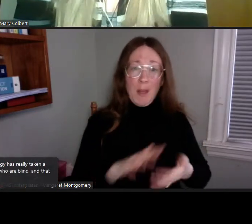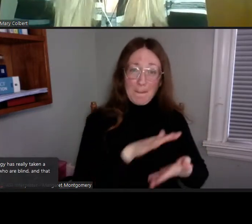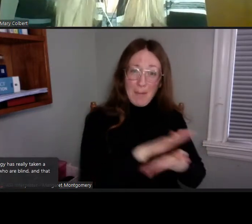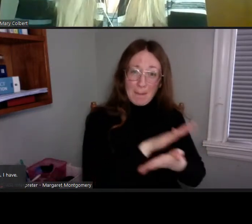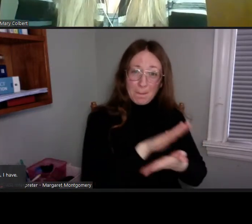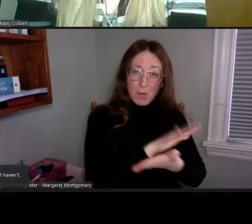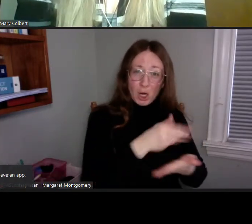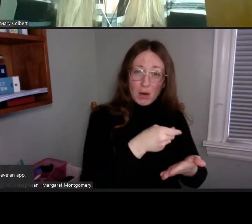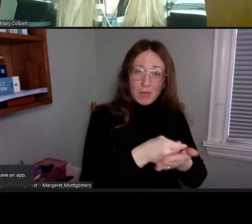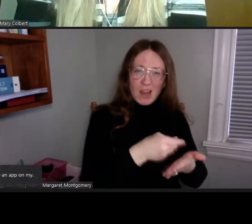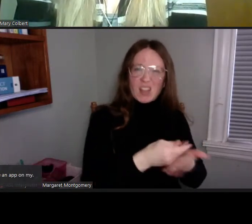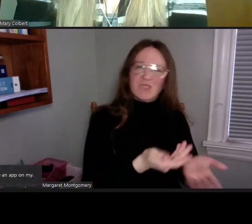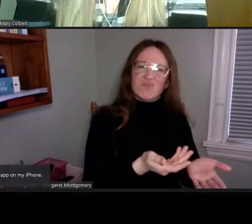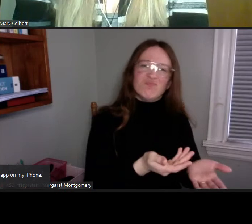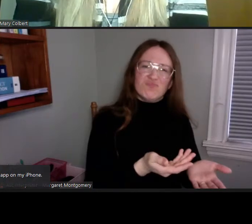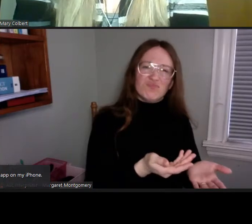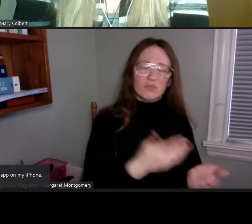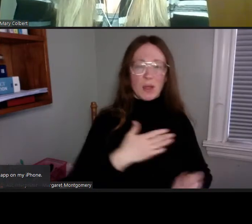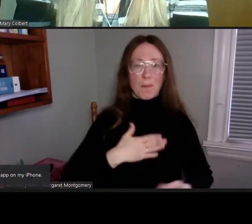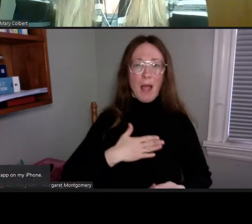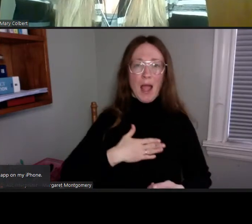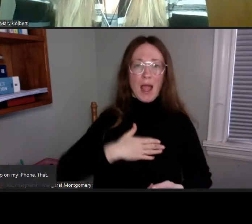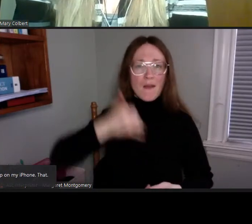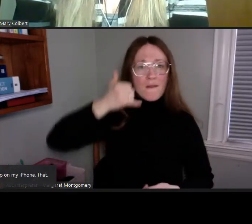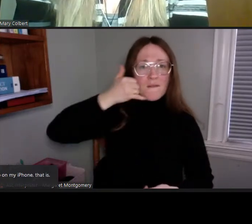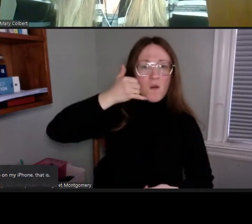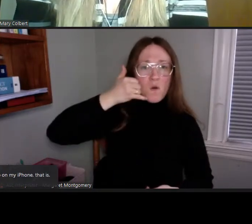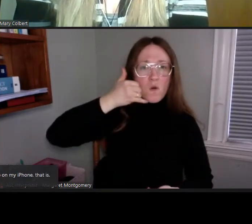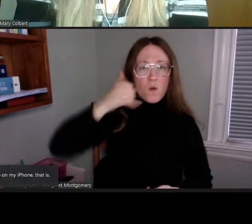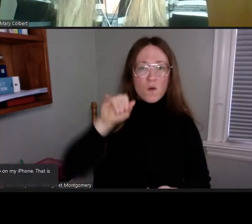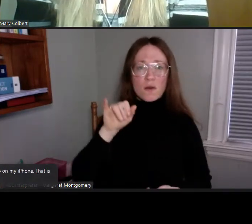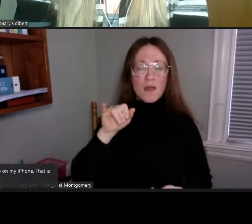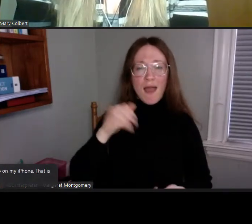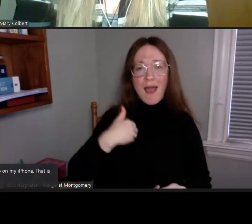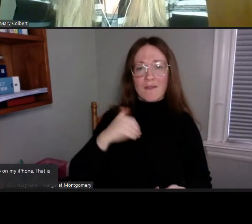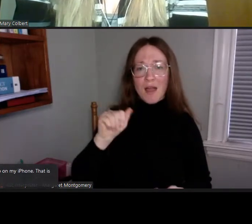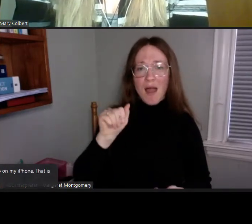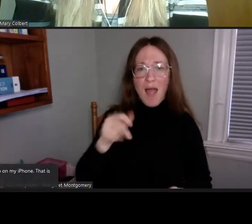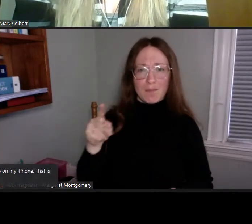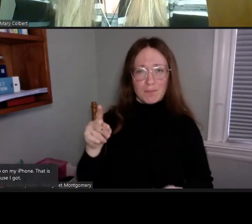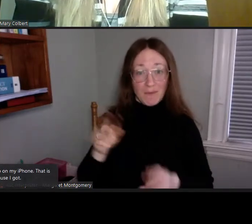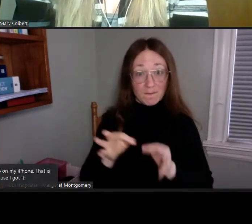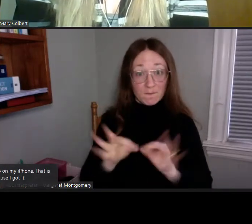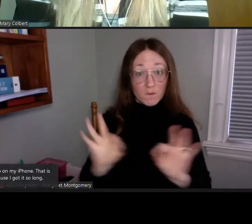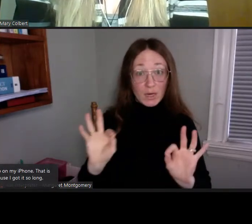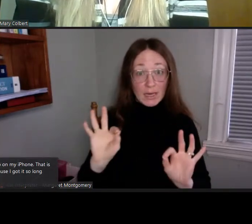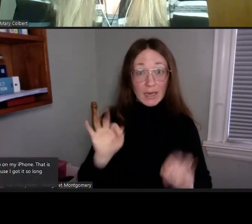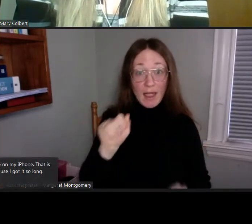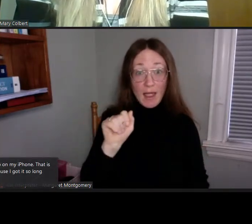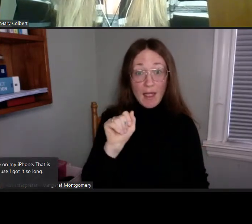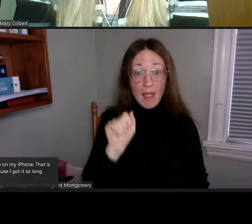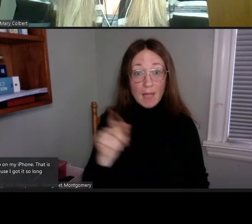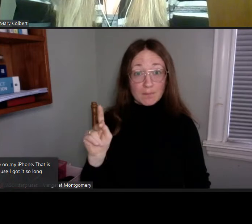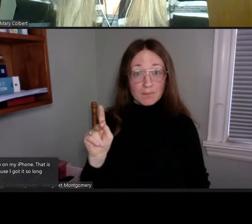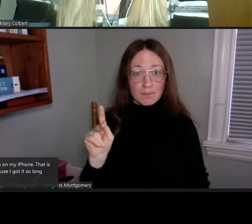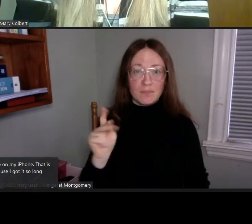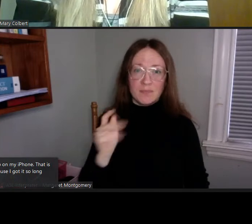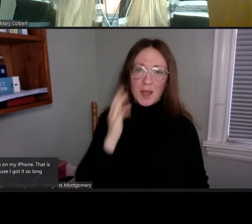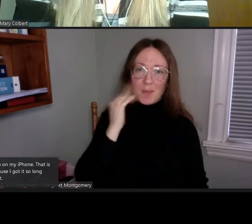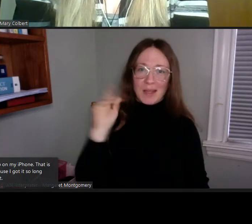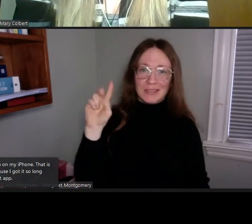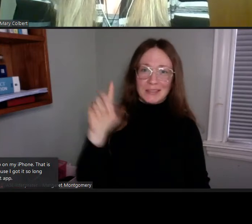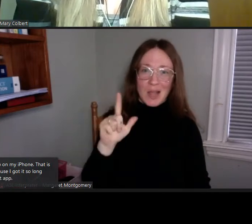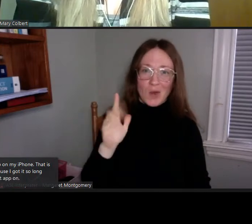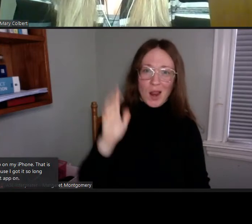I have an app on my iPhone that was free, I do believe, because I got it so long ago. But I just turn that